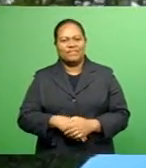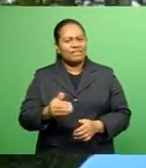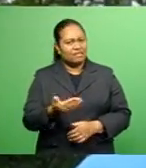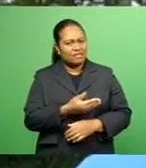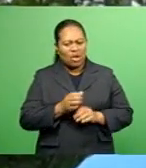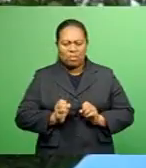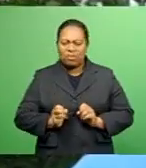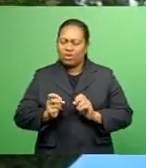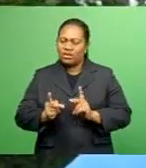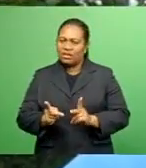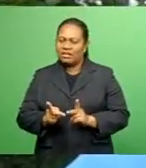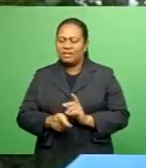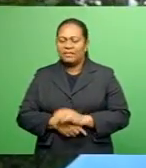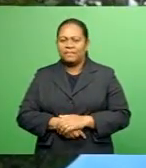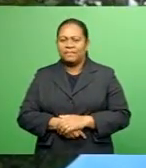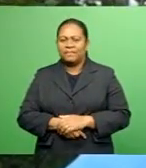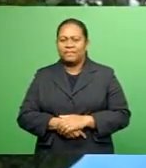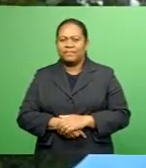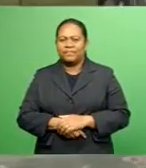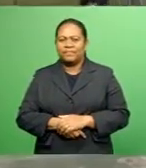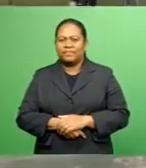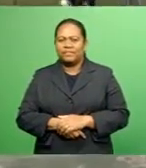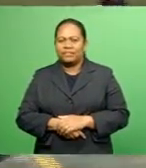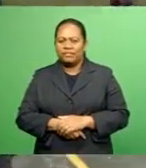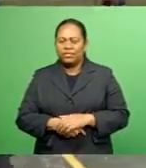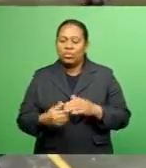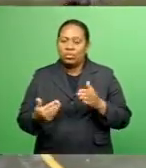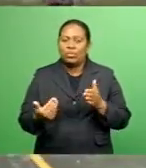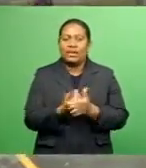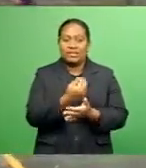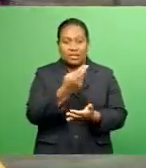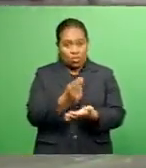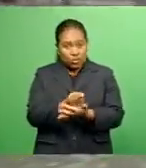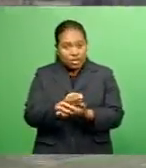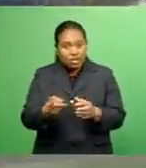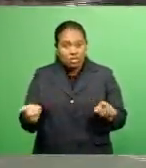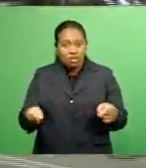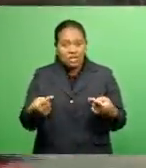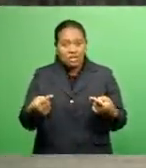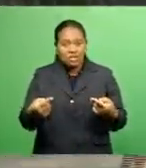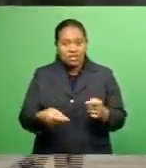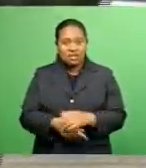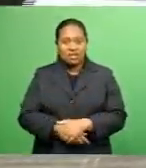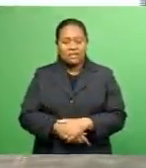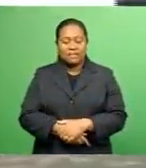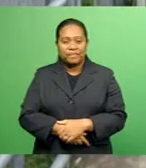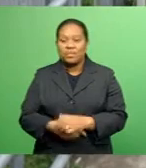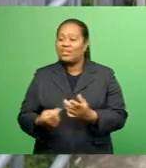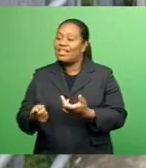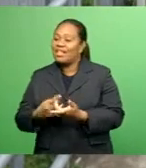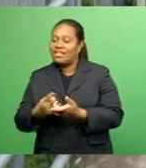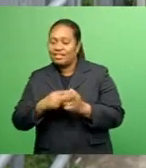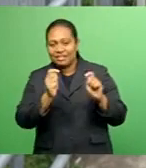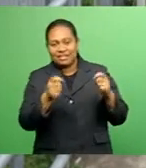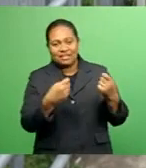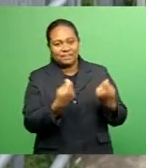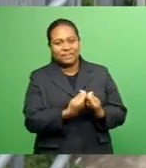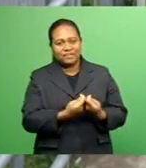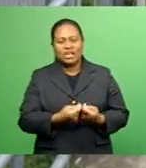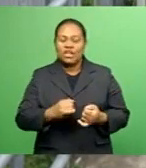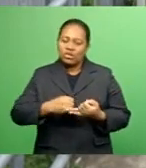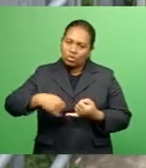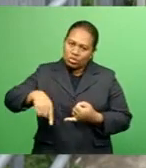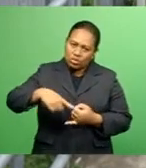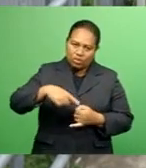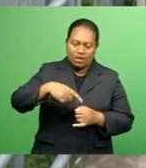opportunity to enter into real competition with other teams. So far, Suva